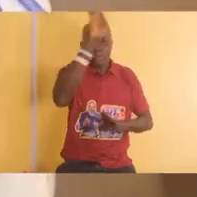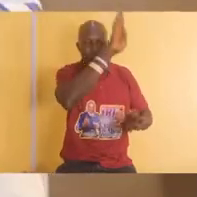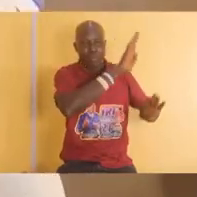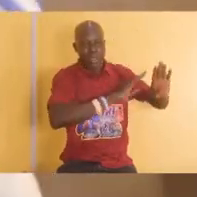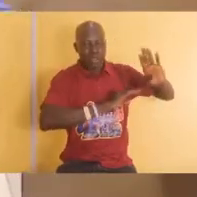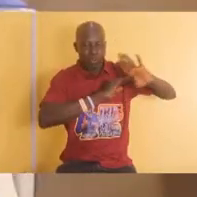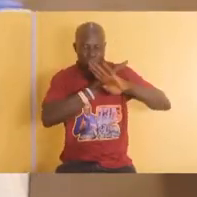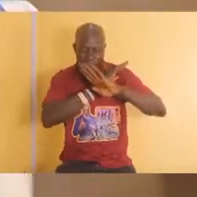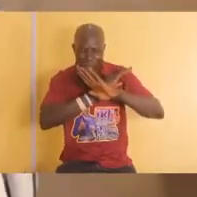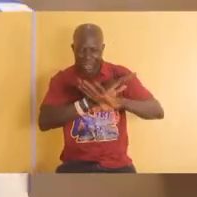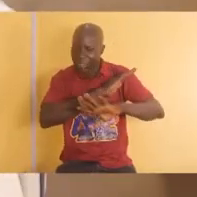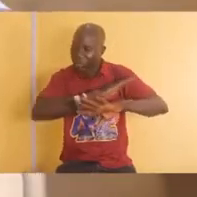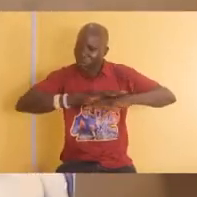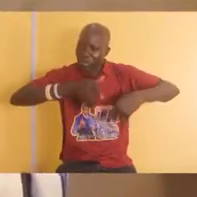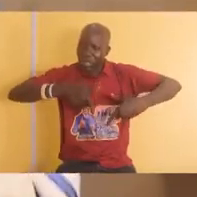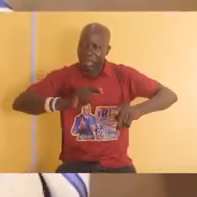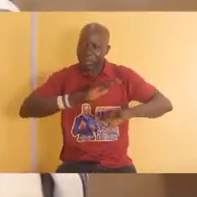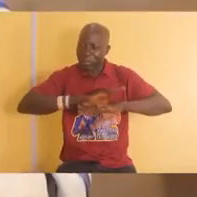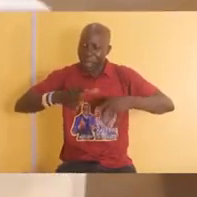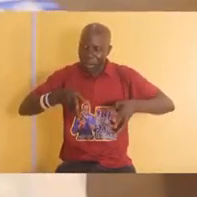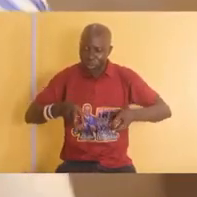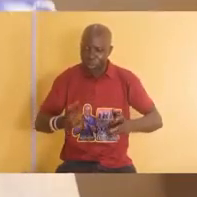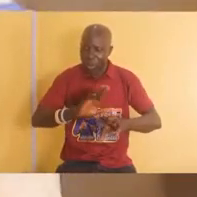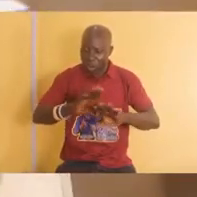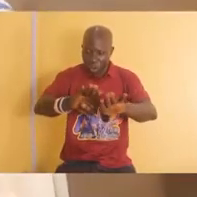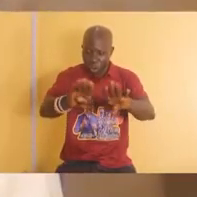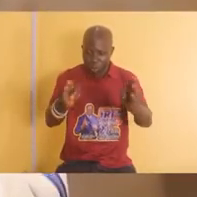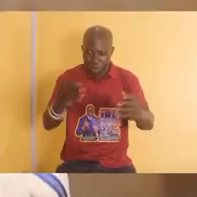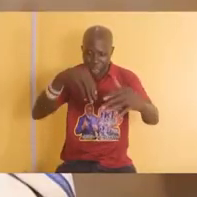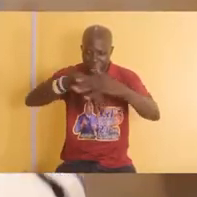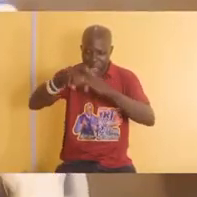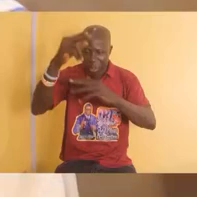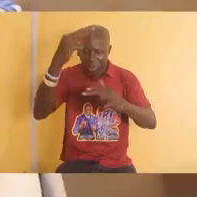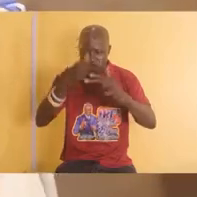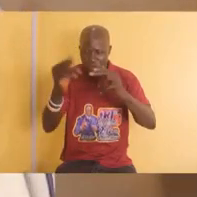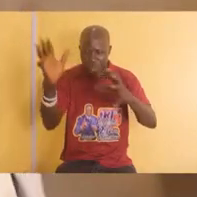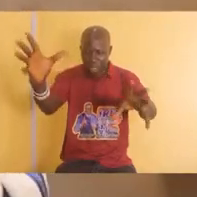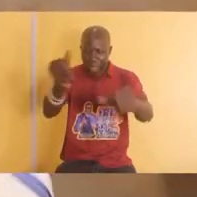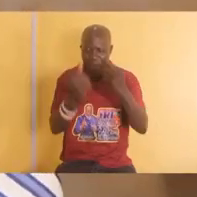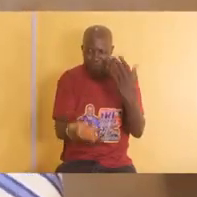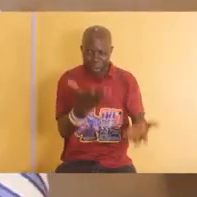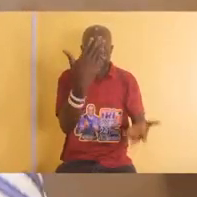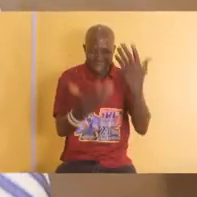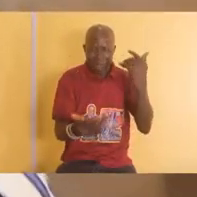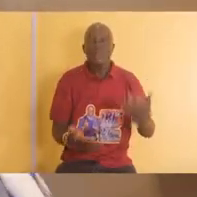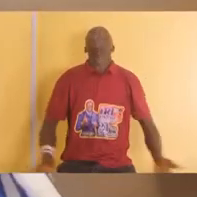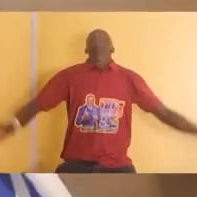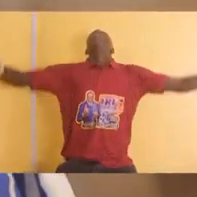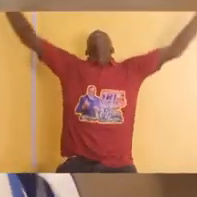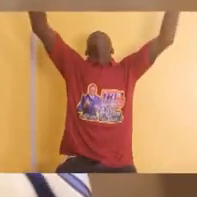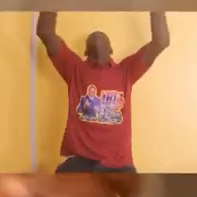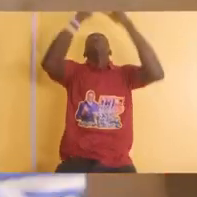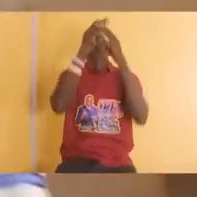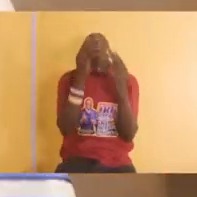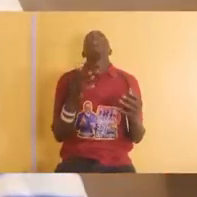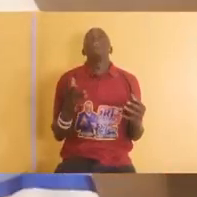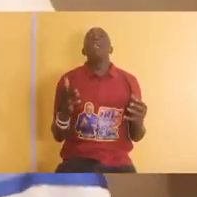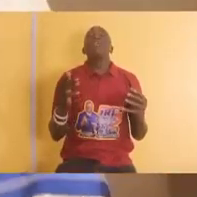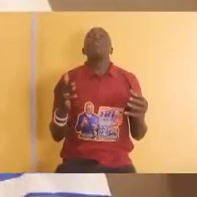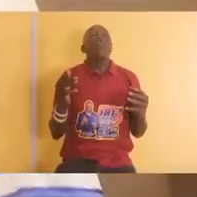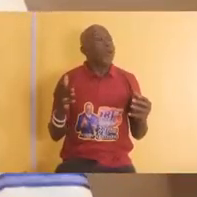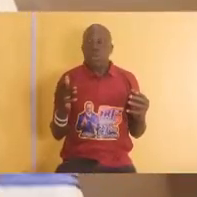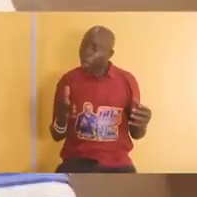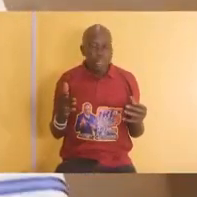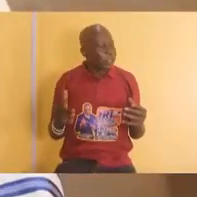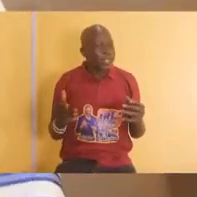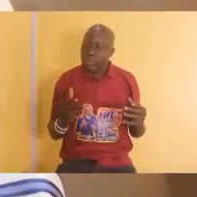bass of injury ti o je kona mi o la mi oruko Jesus o ya gbina da e pariwo adua oruko